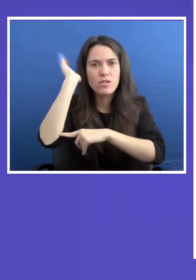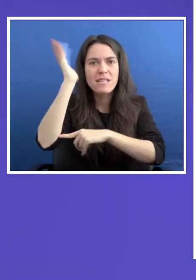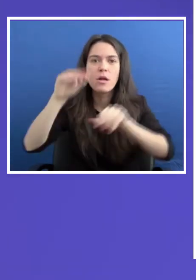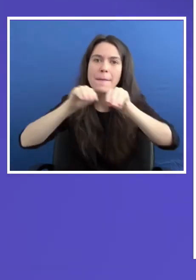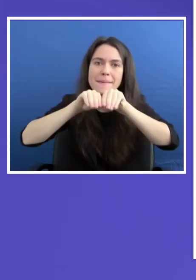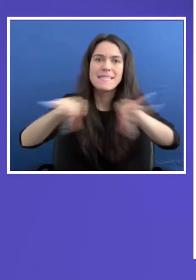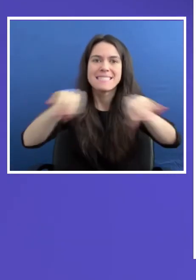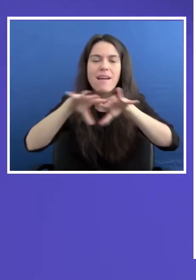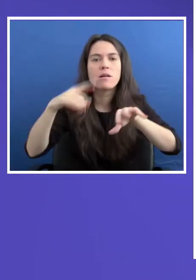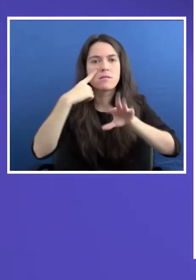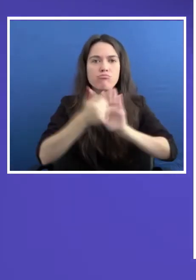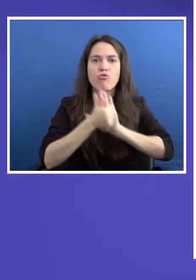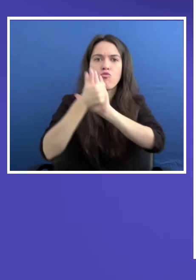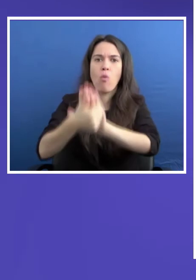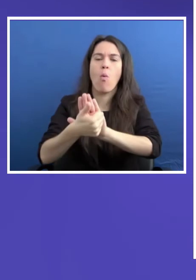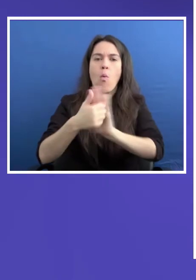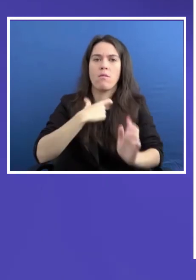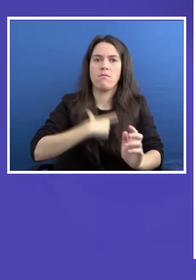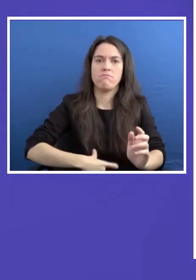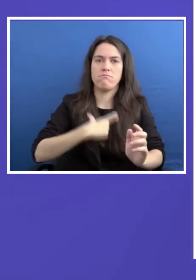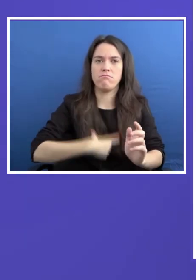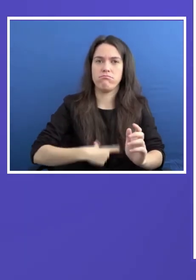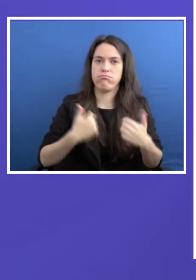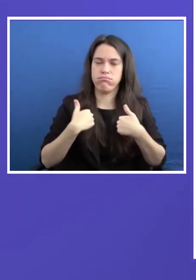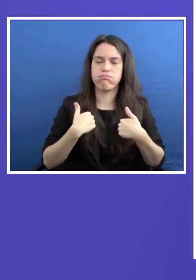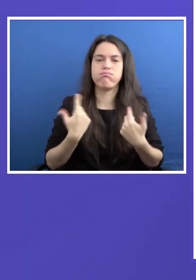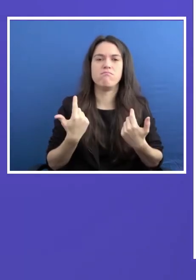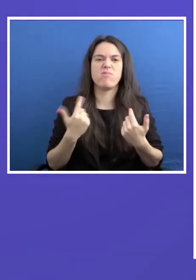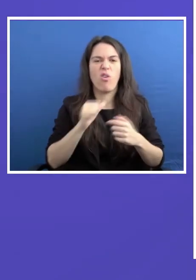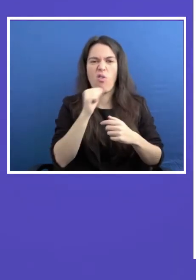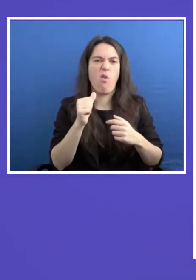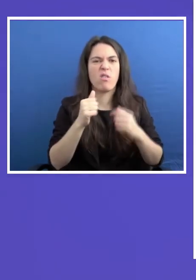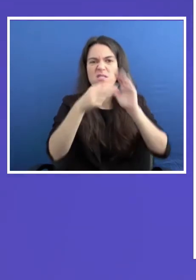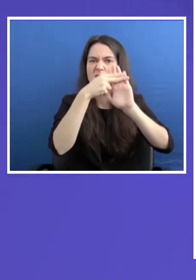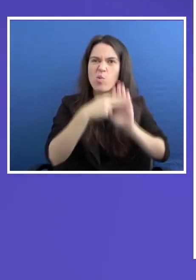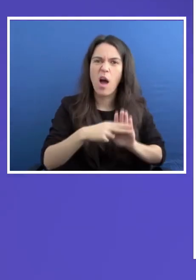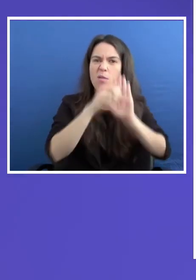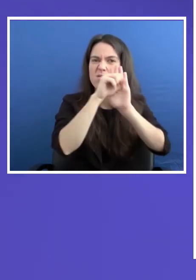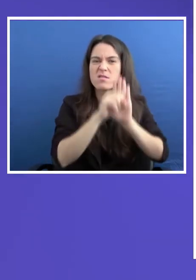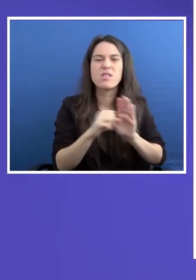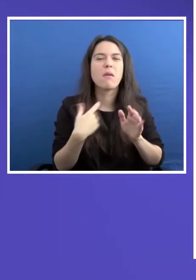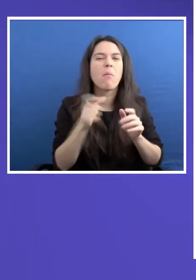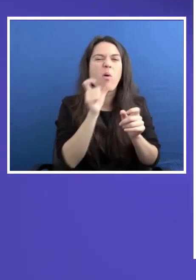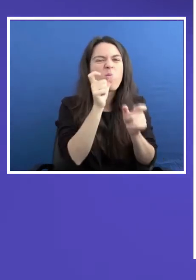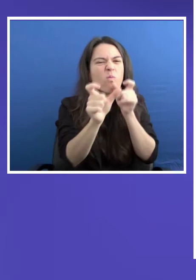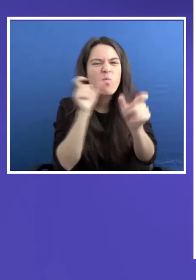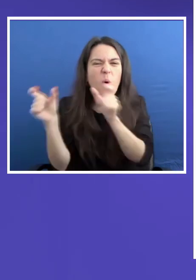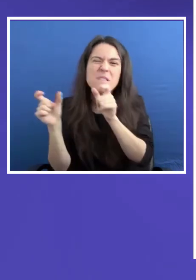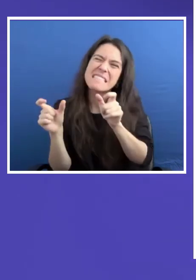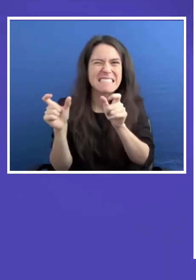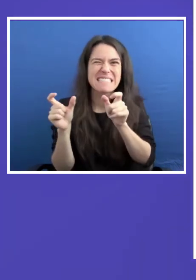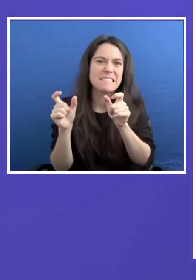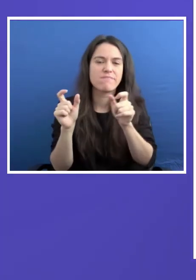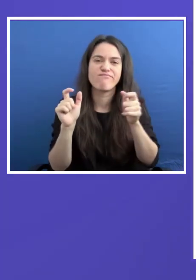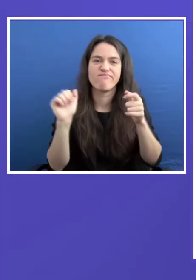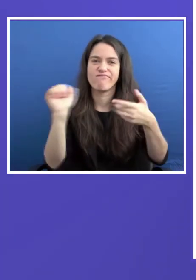of female leaders to avoid stereotyping and avoid using certain expressions and terms that must show to